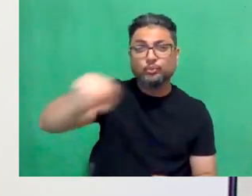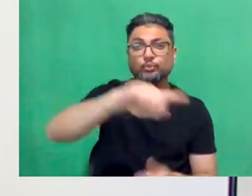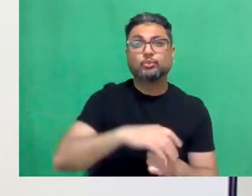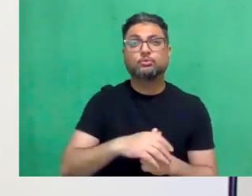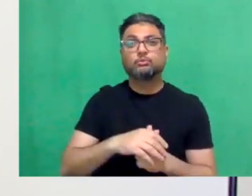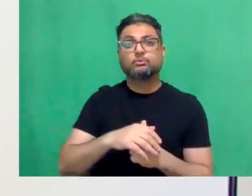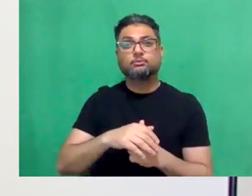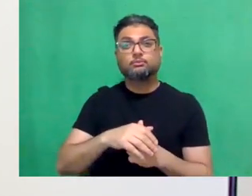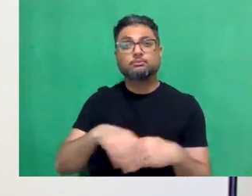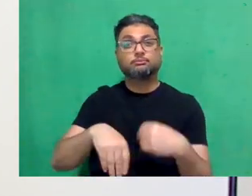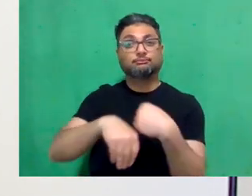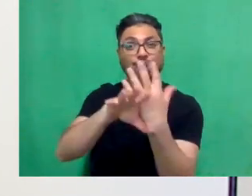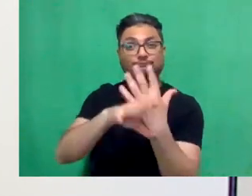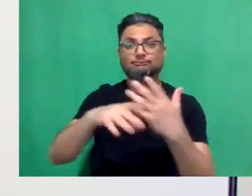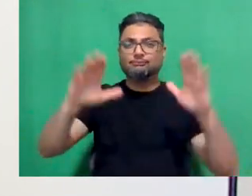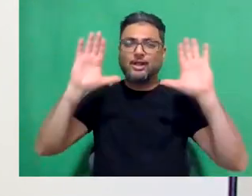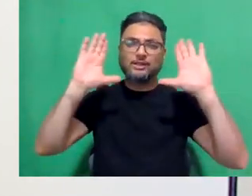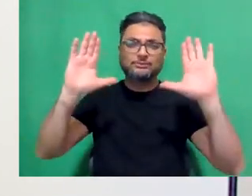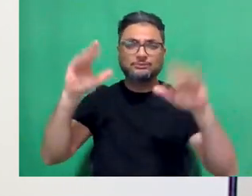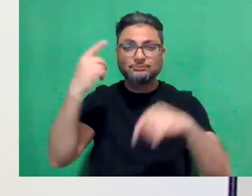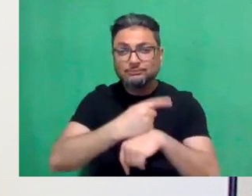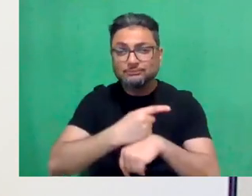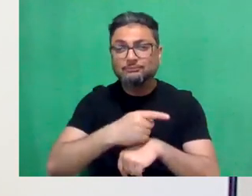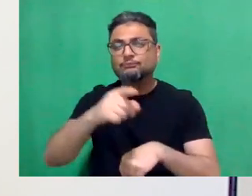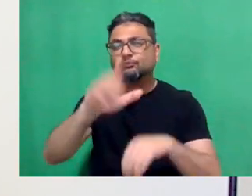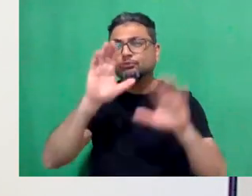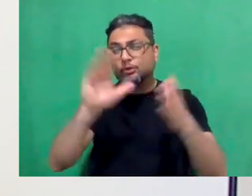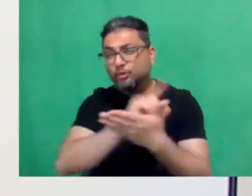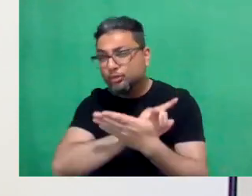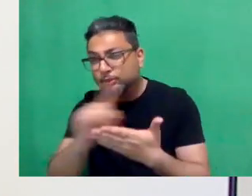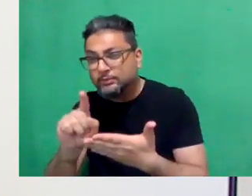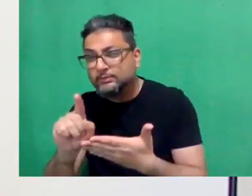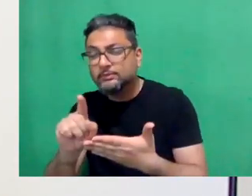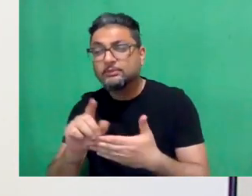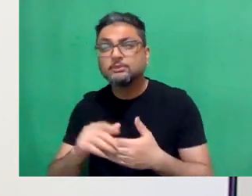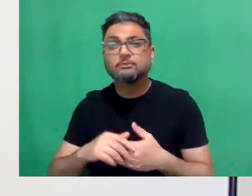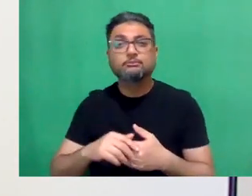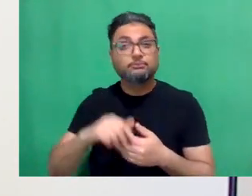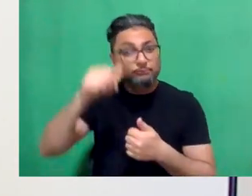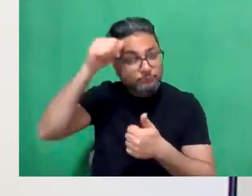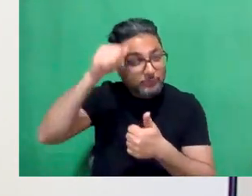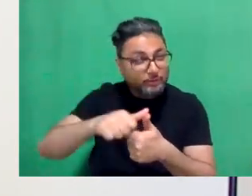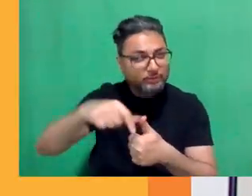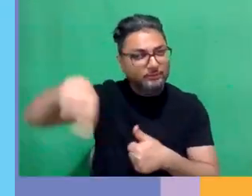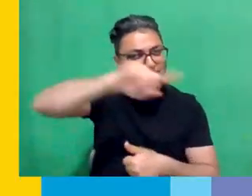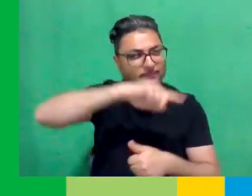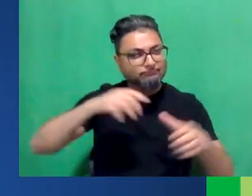an amazing week, and remember, we are all in this together.